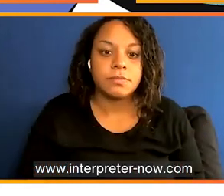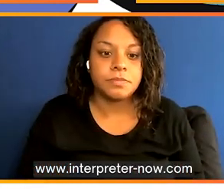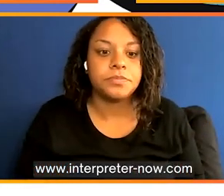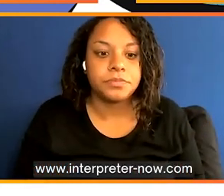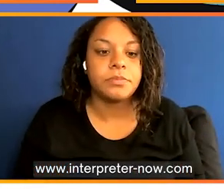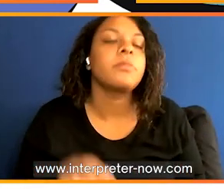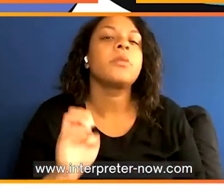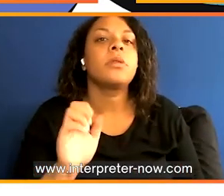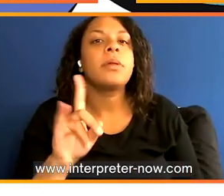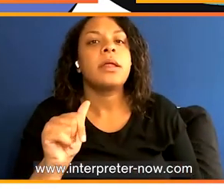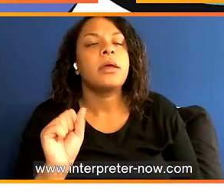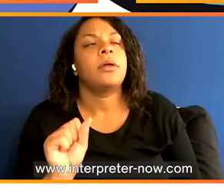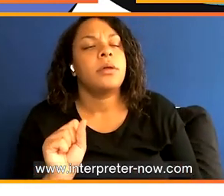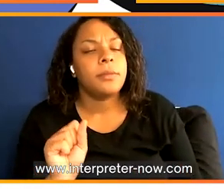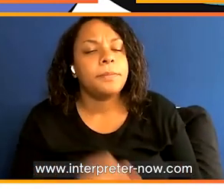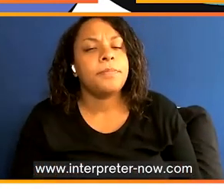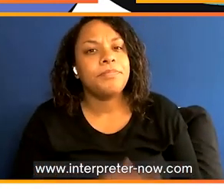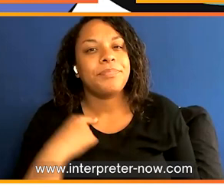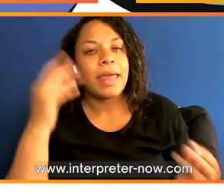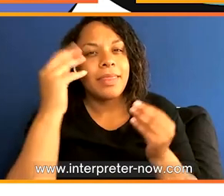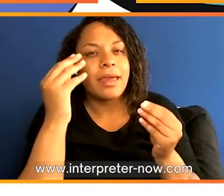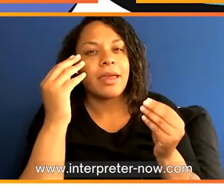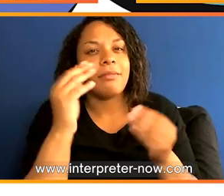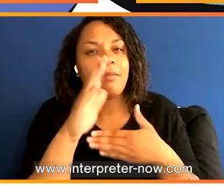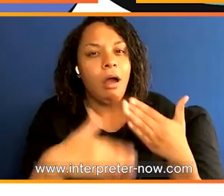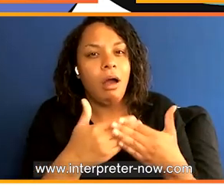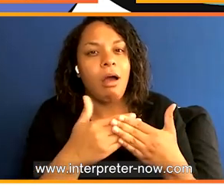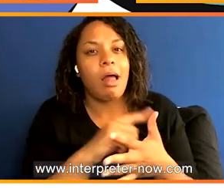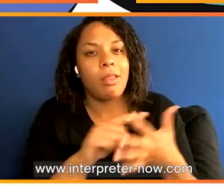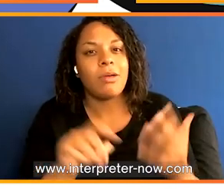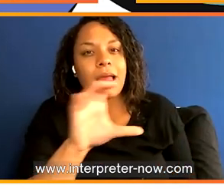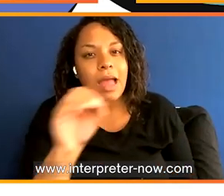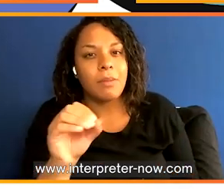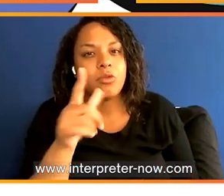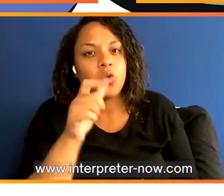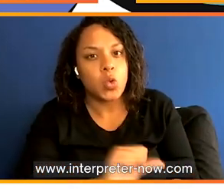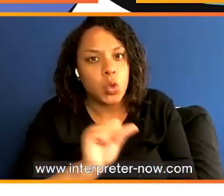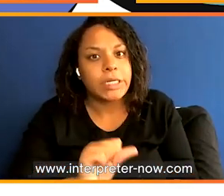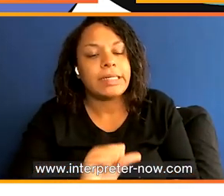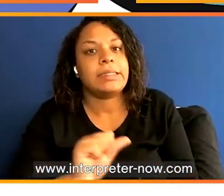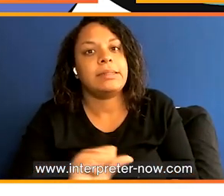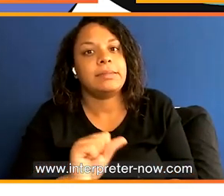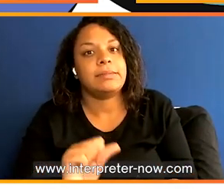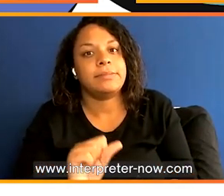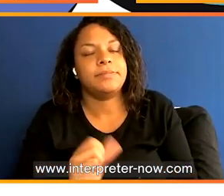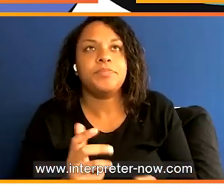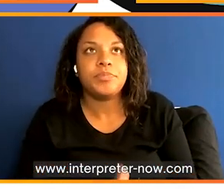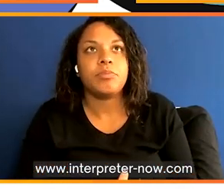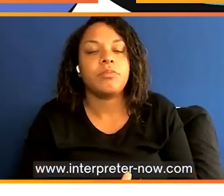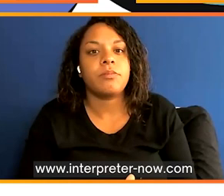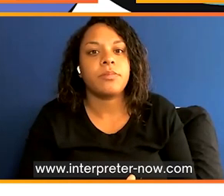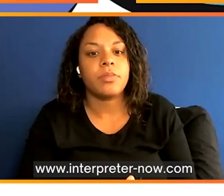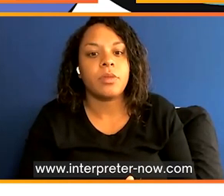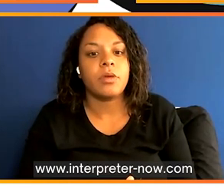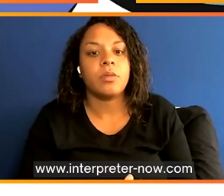would create that stability inside the stores. Hmm. Yeah, I'm thinking about all of the